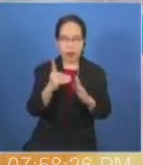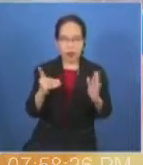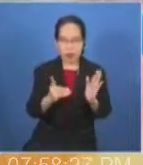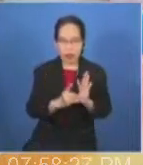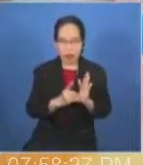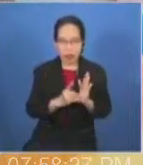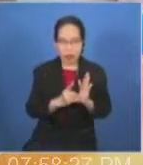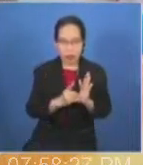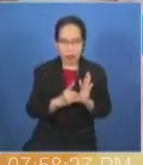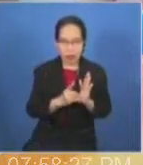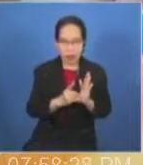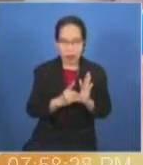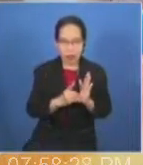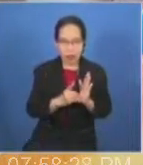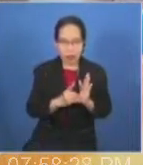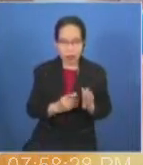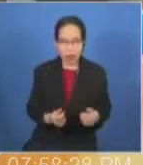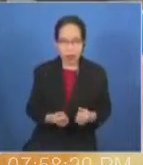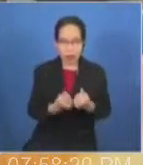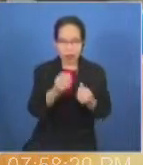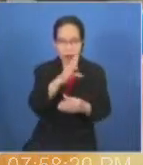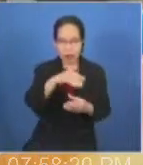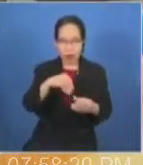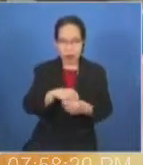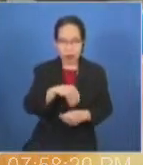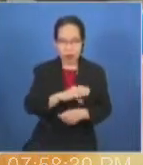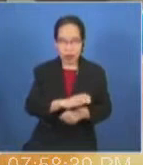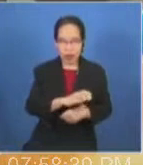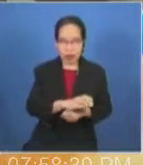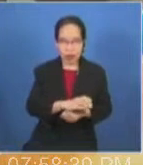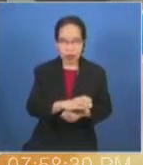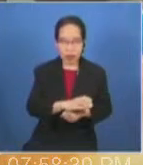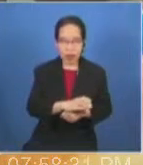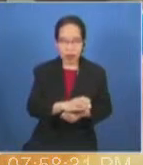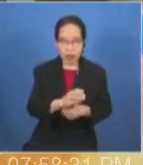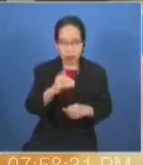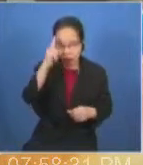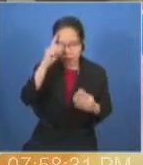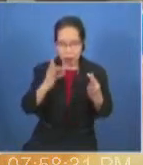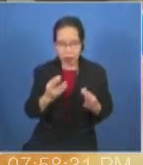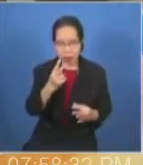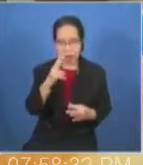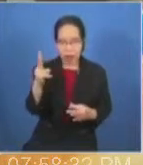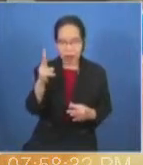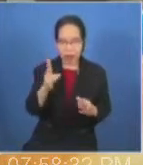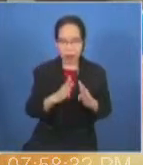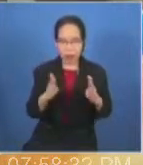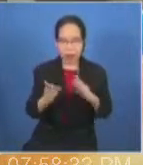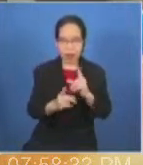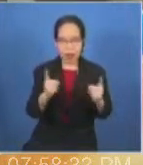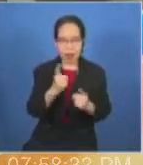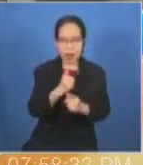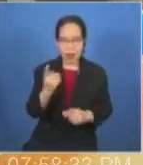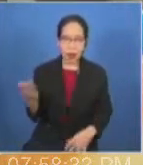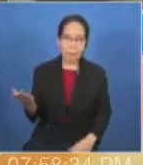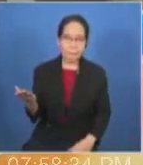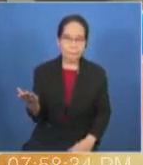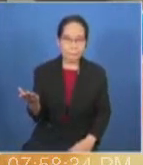When there was an opening of the indoctrination, I decided to join the church because I saw the big change in him.